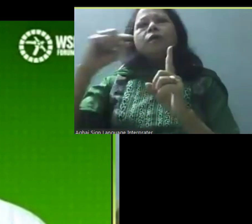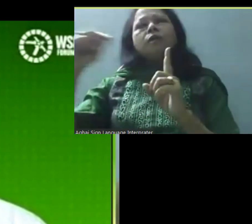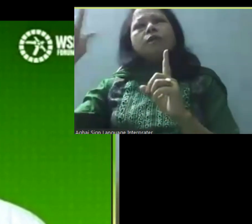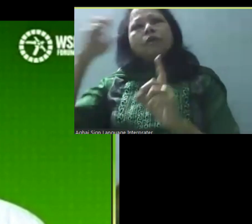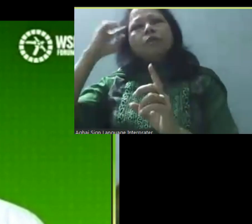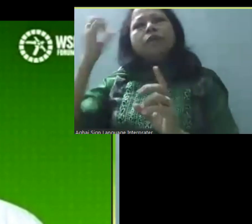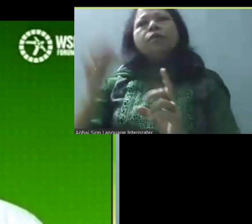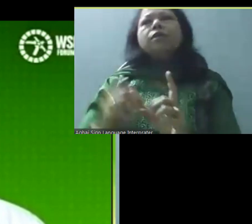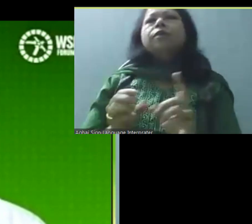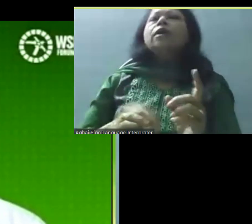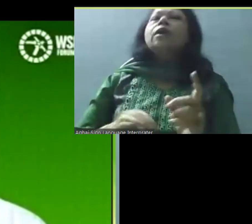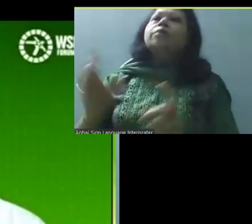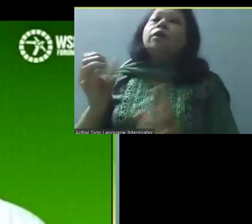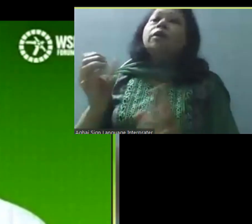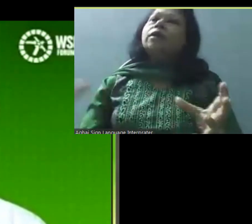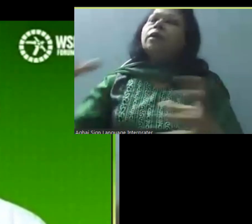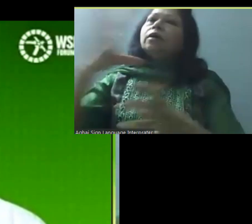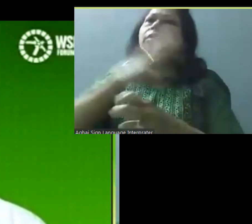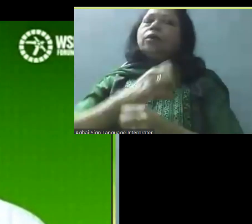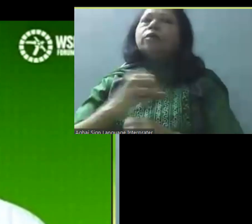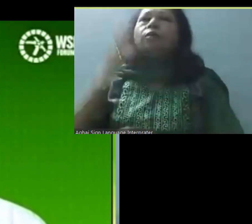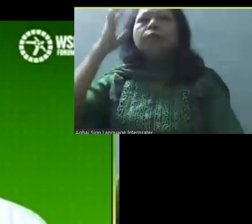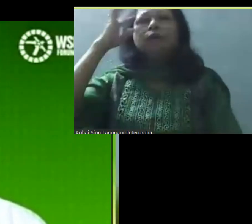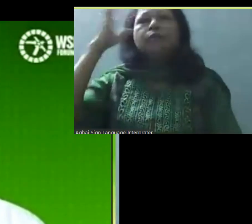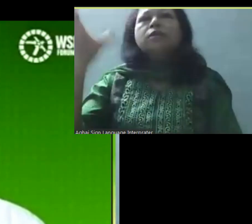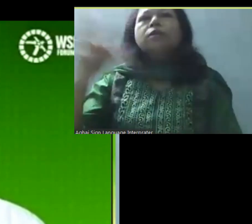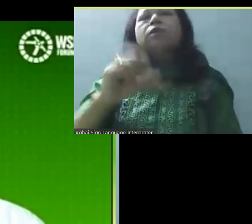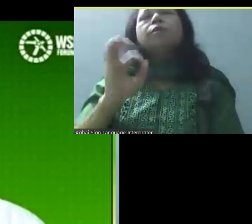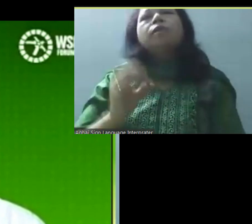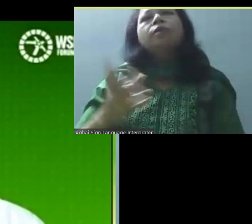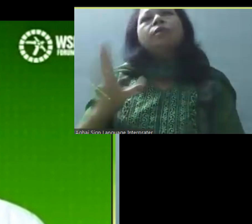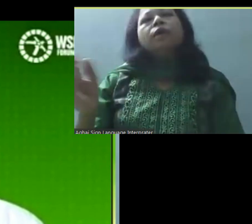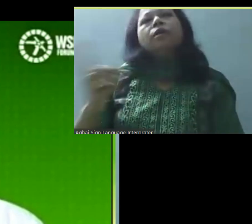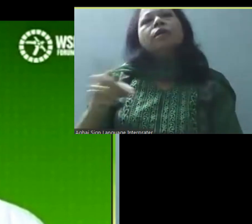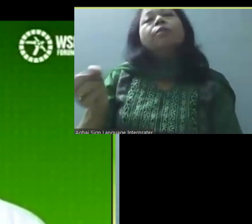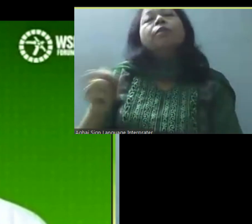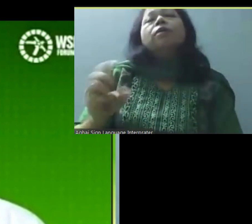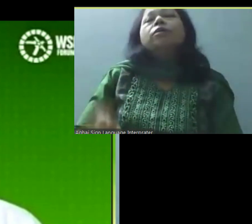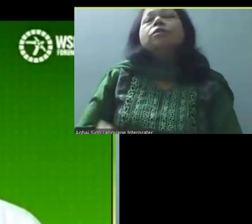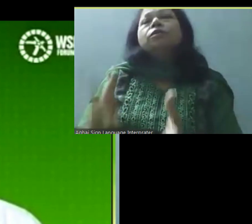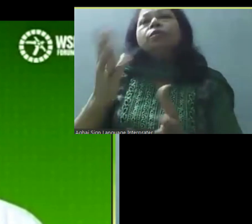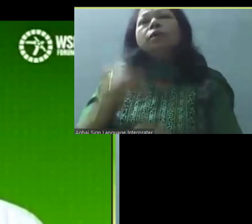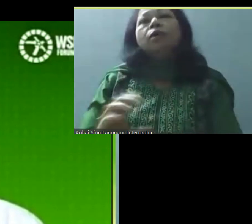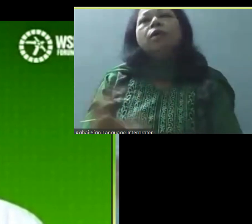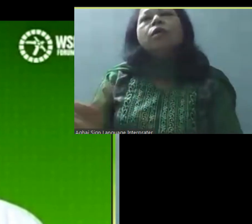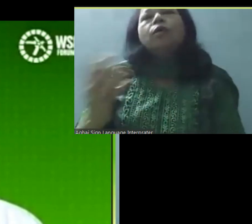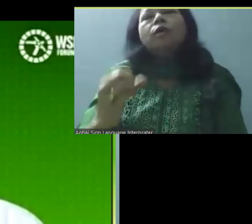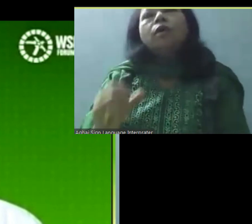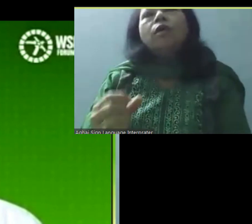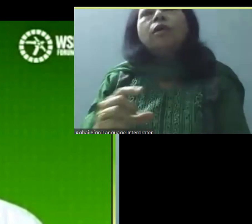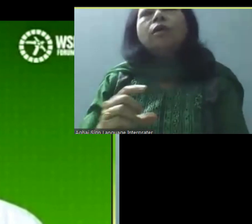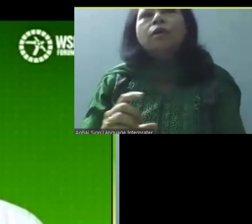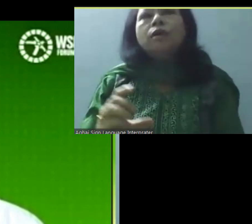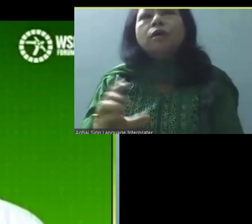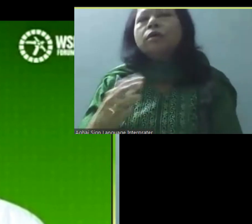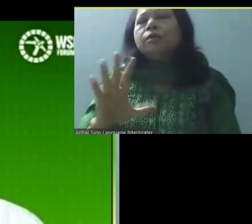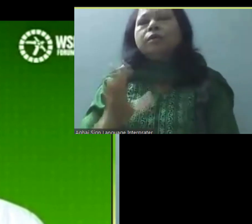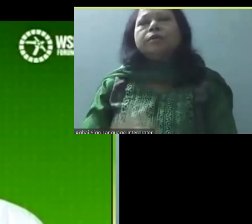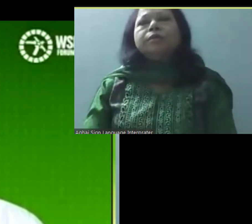be inclusive in its design and use and implementation from the beginning, so that those with disabilities aren't